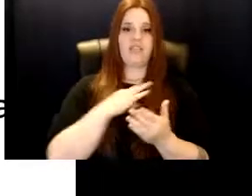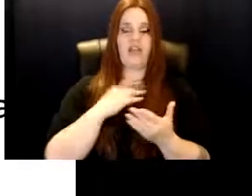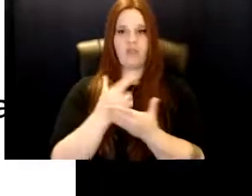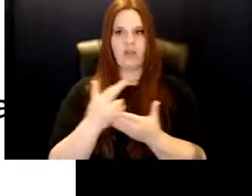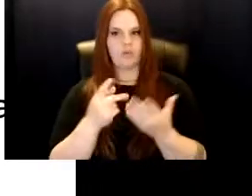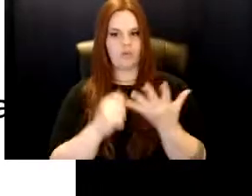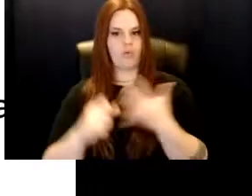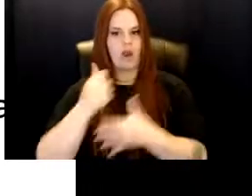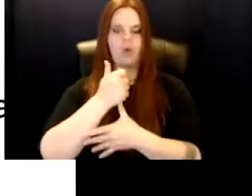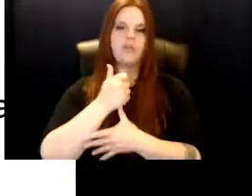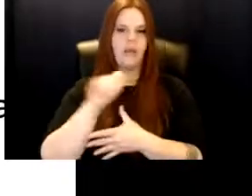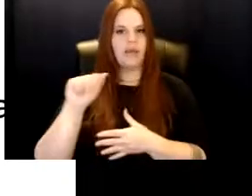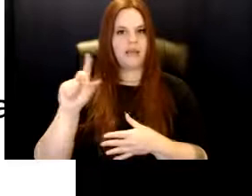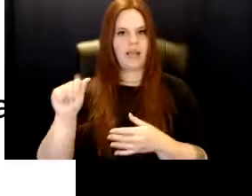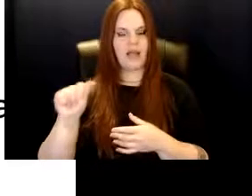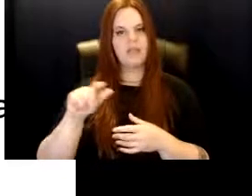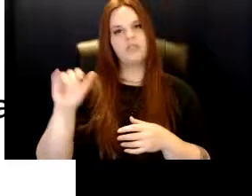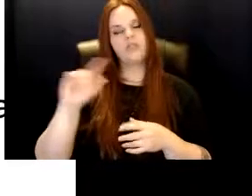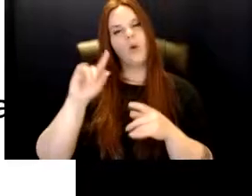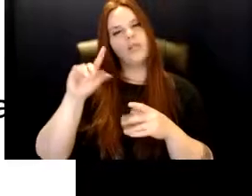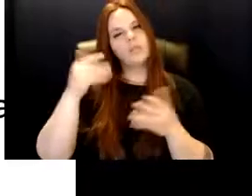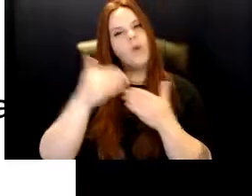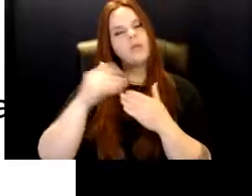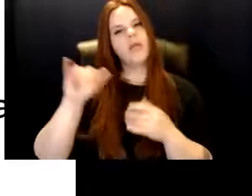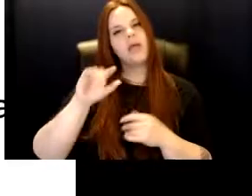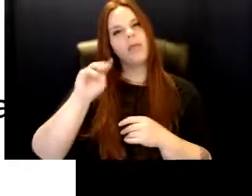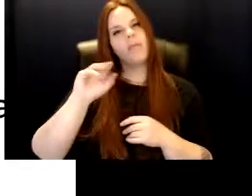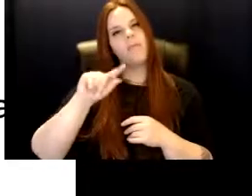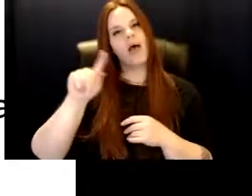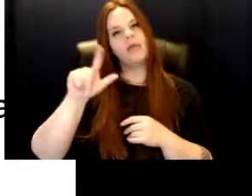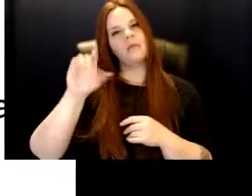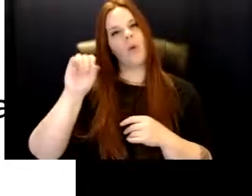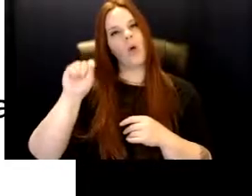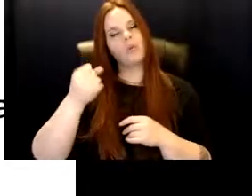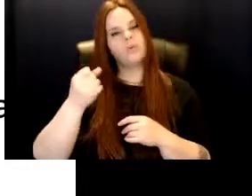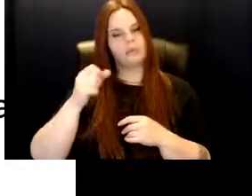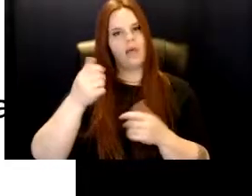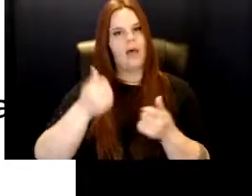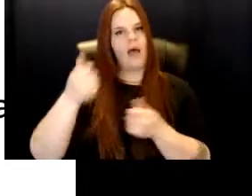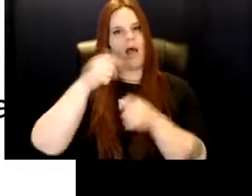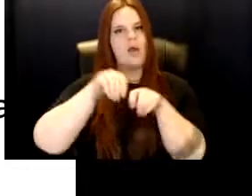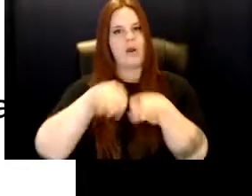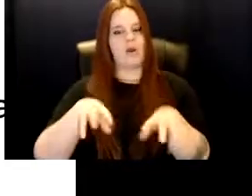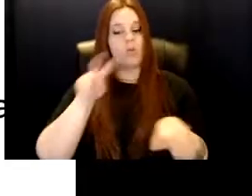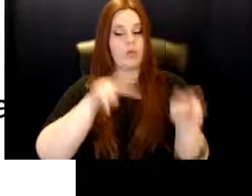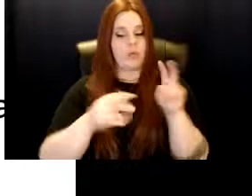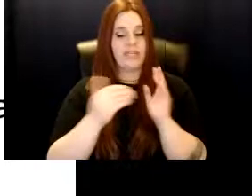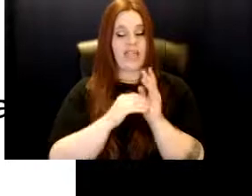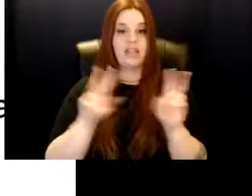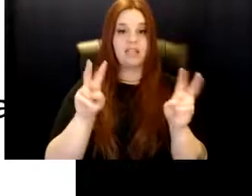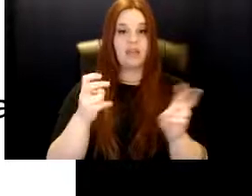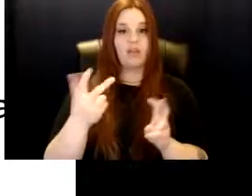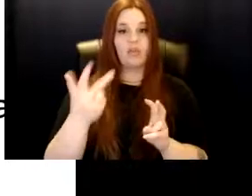the ADA. So it's almost like Maslow's hierarchy. We looked at again, Title III access to